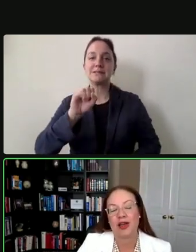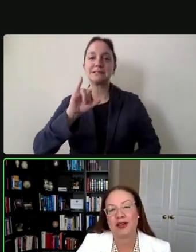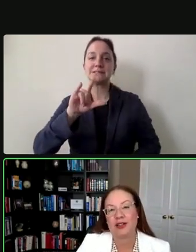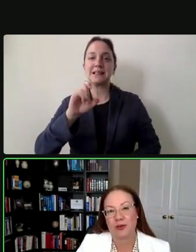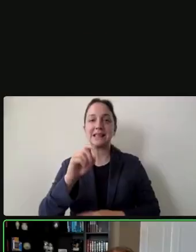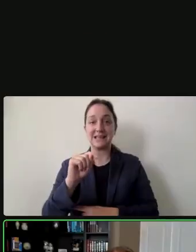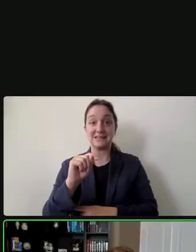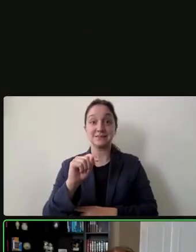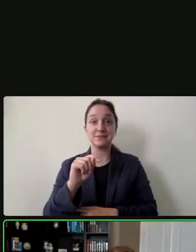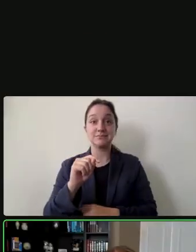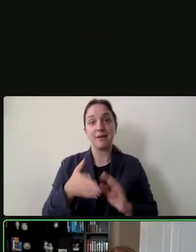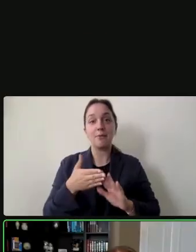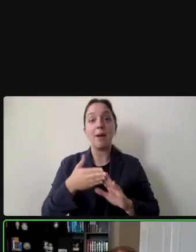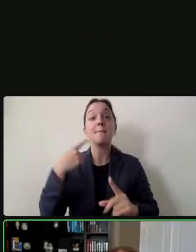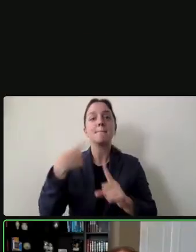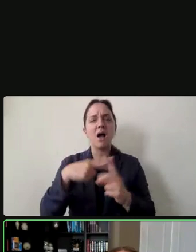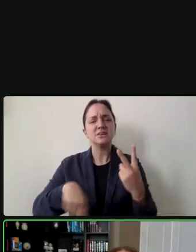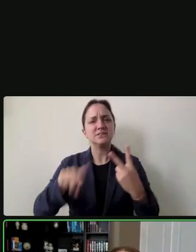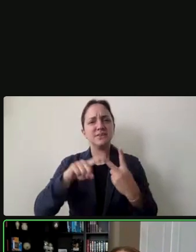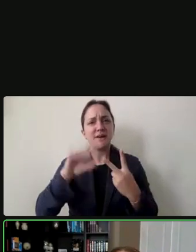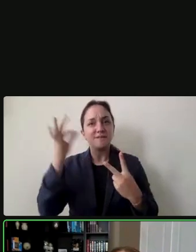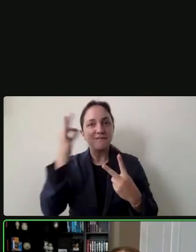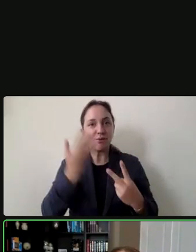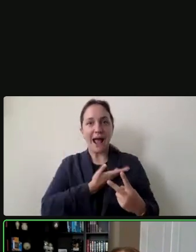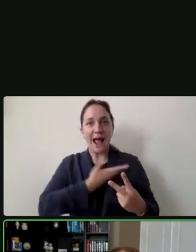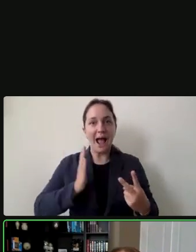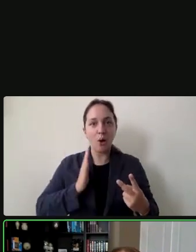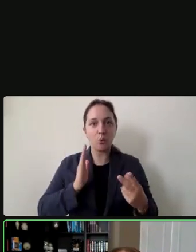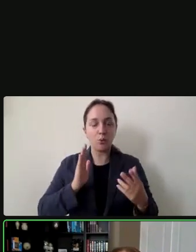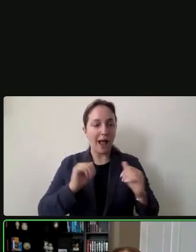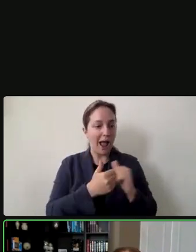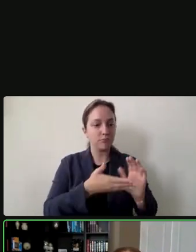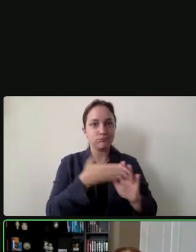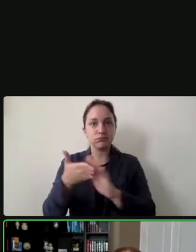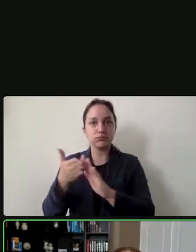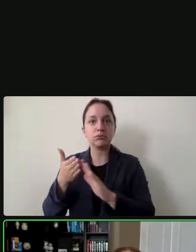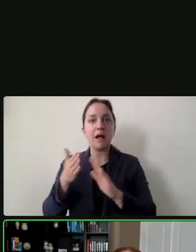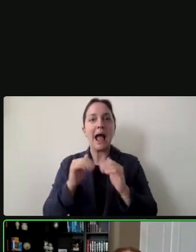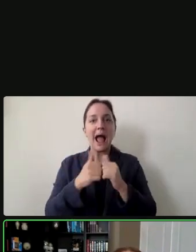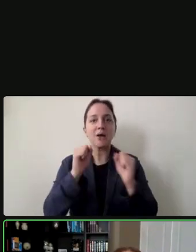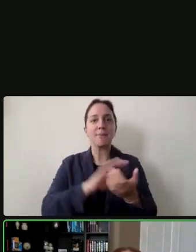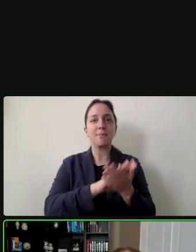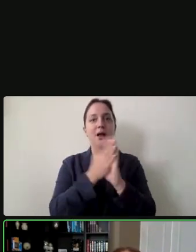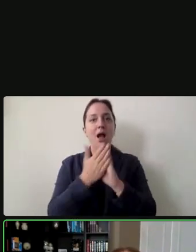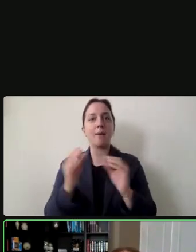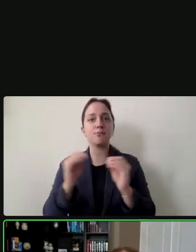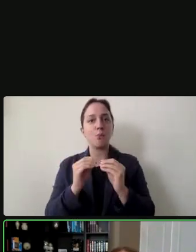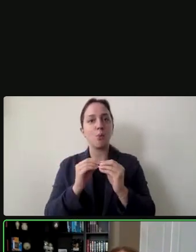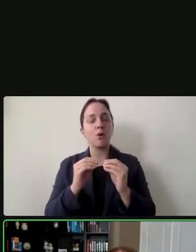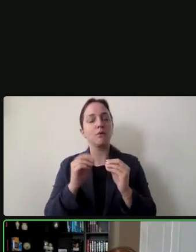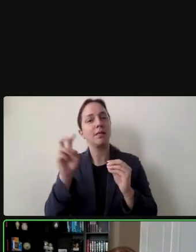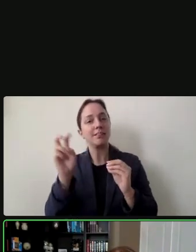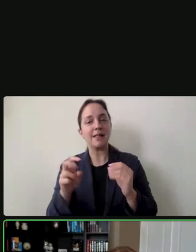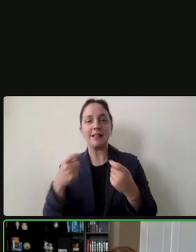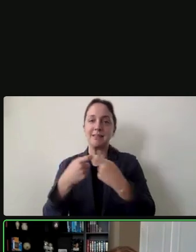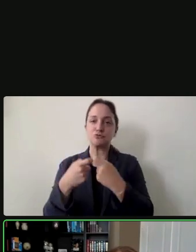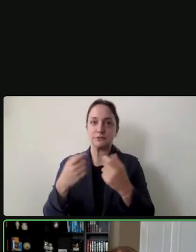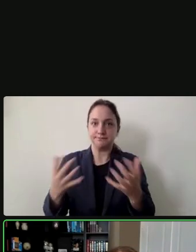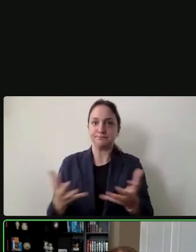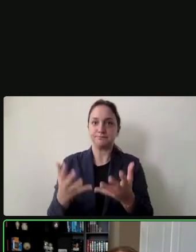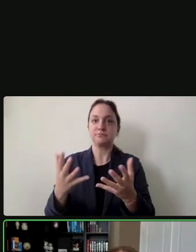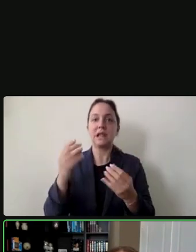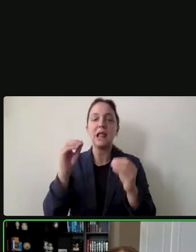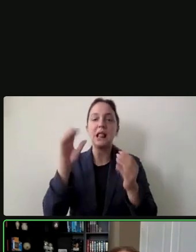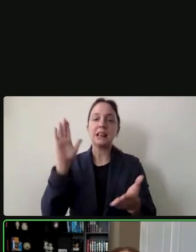electrify and decarbonize our federal operations in ways that benefit all Americans. We have a very dynamic speaker joining